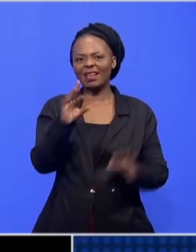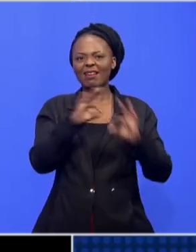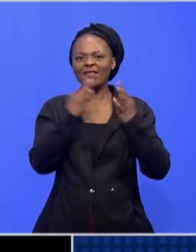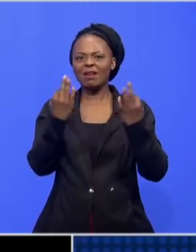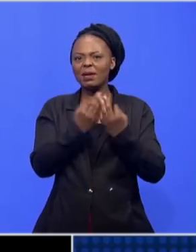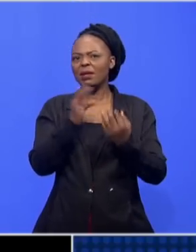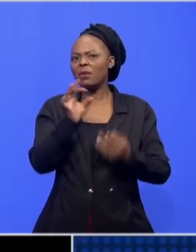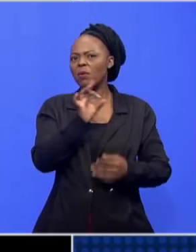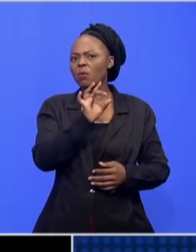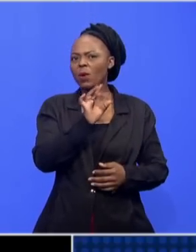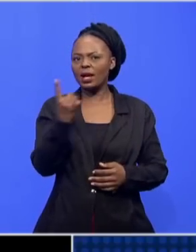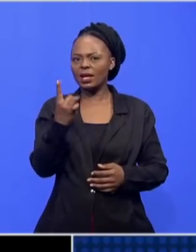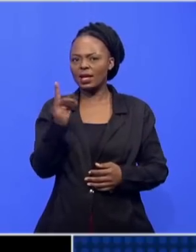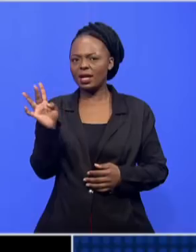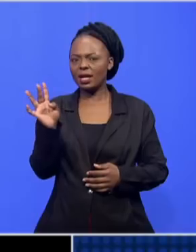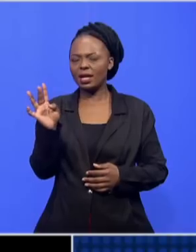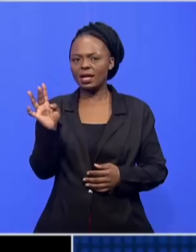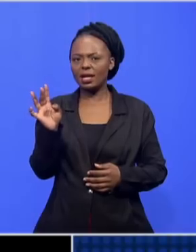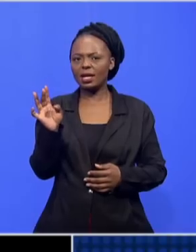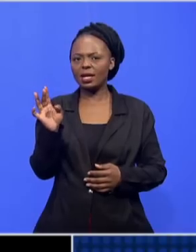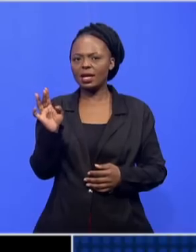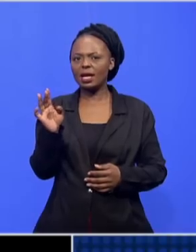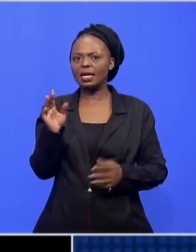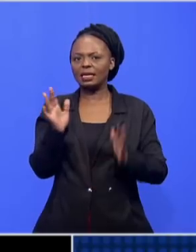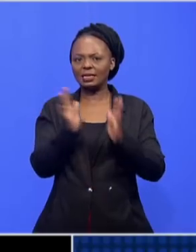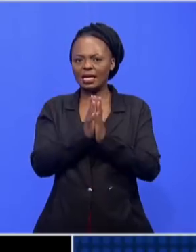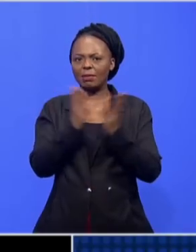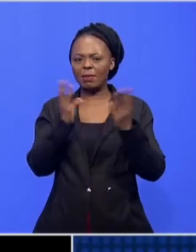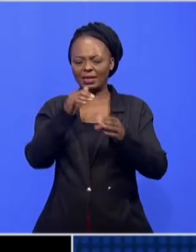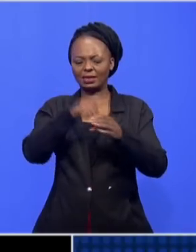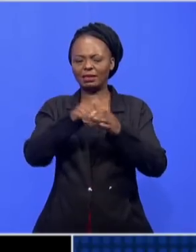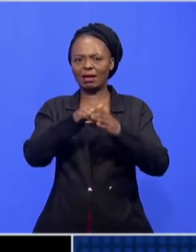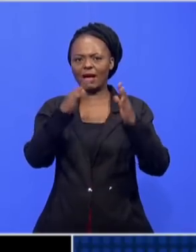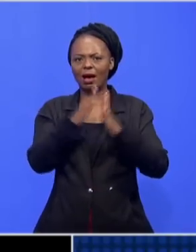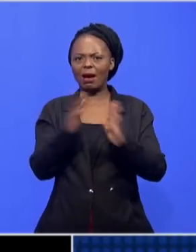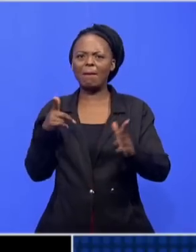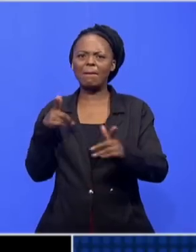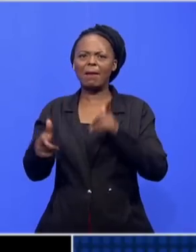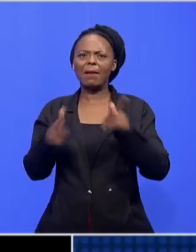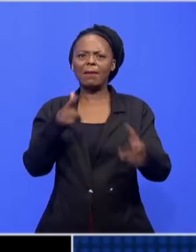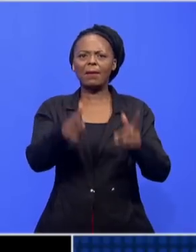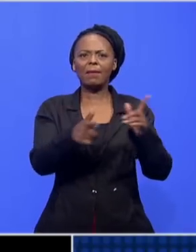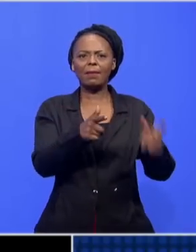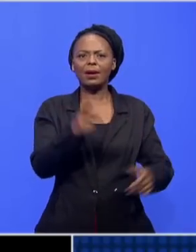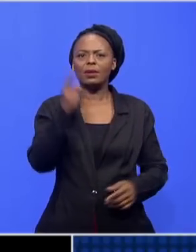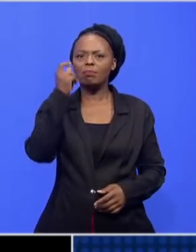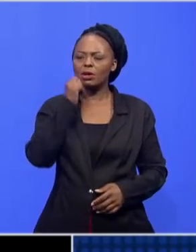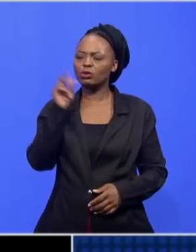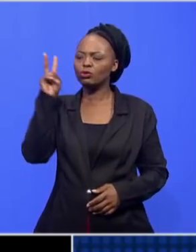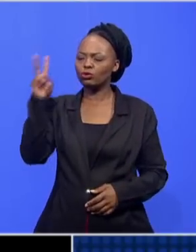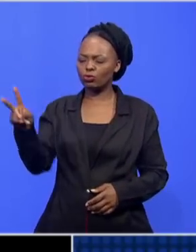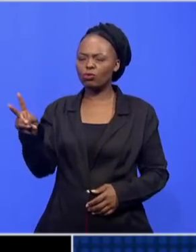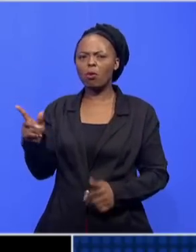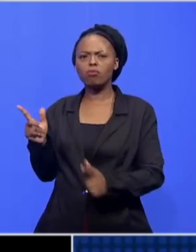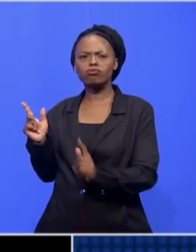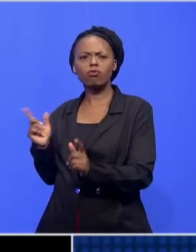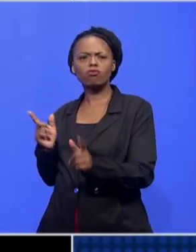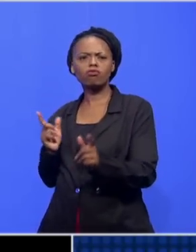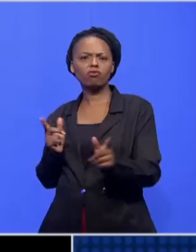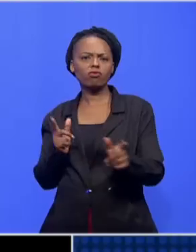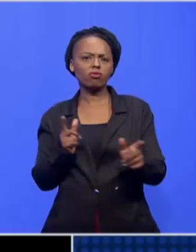wounded in one of the homes. It's believed that 2 unknown gunmen entered the home and opened fire on the family